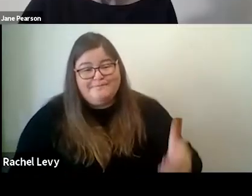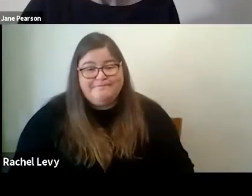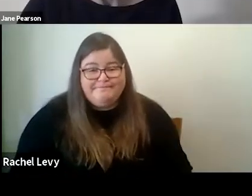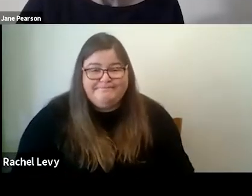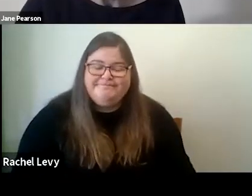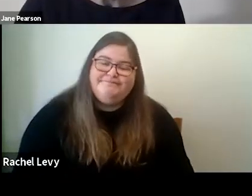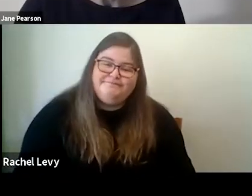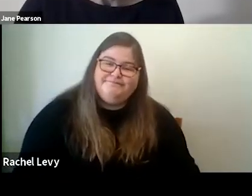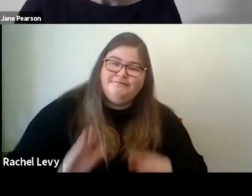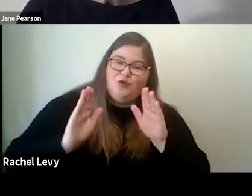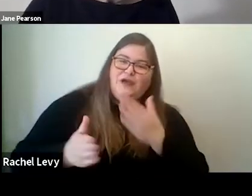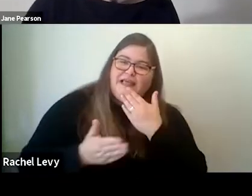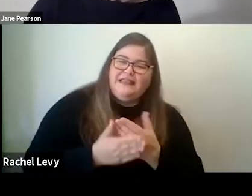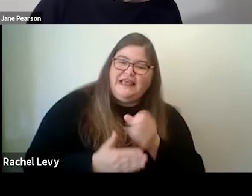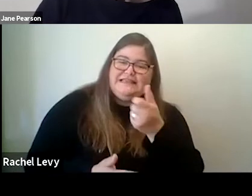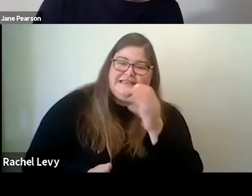Great. Thanks, Sam.